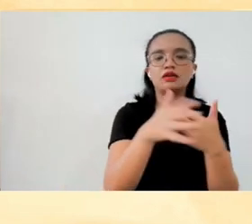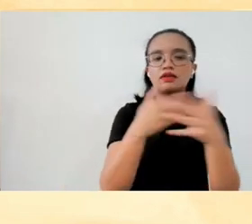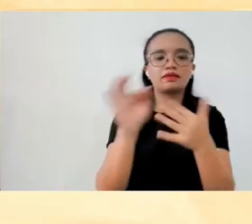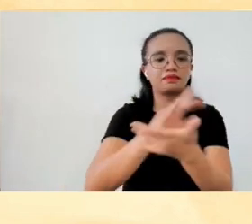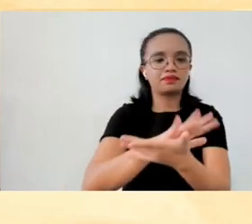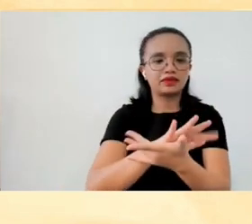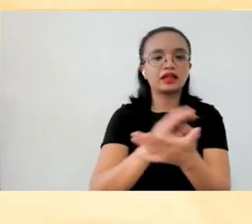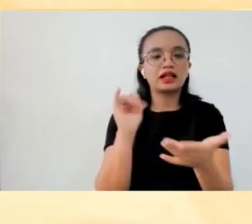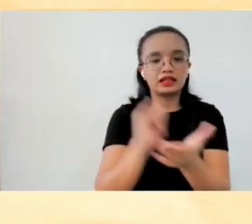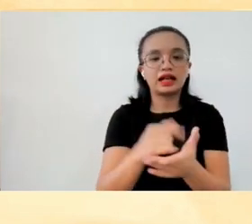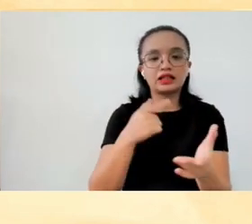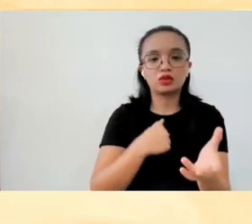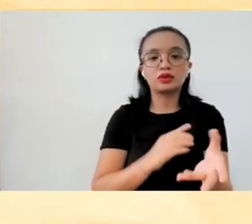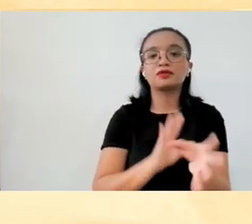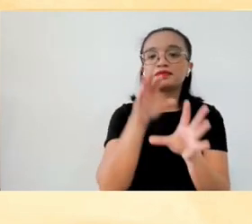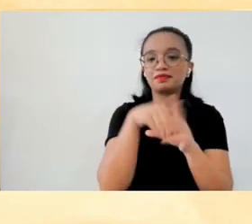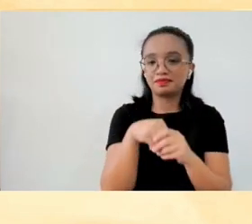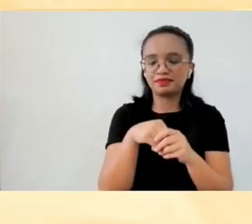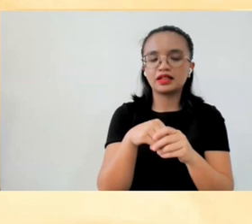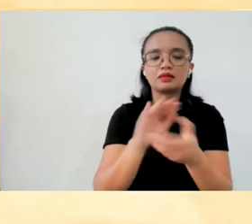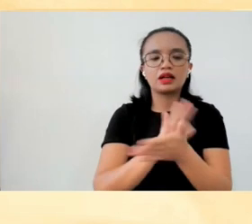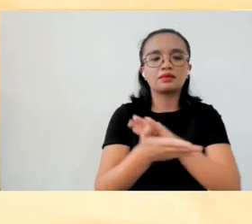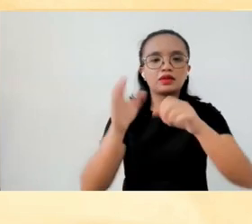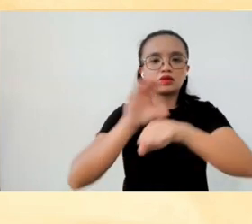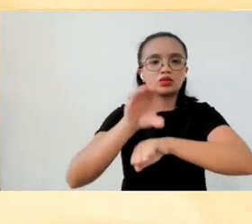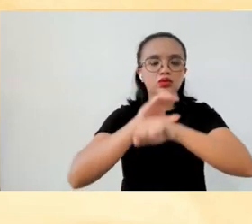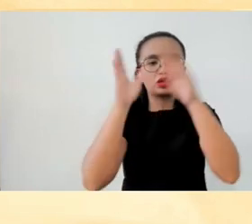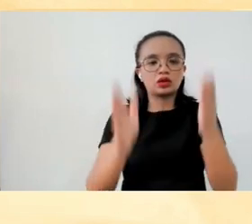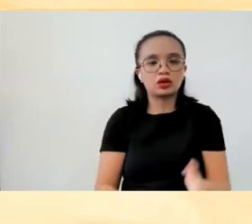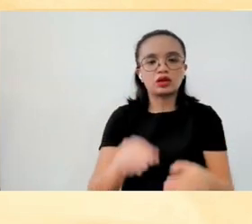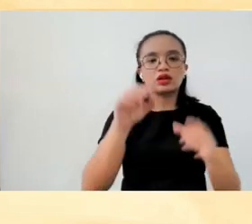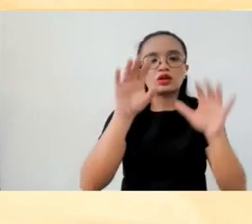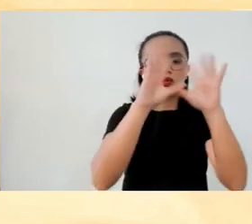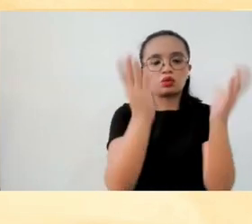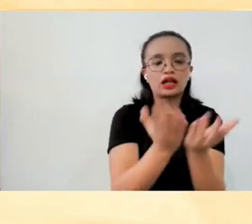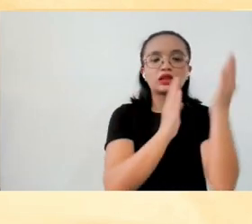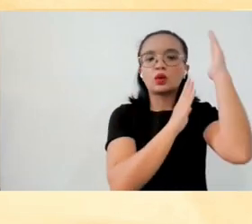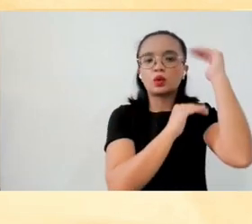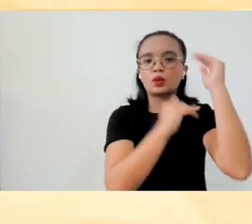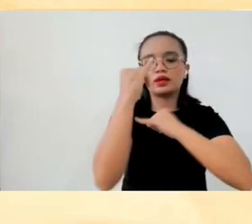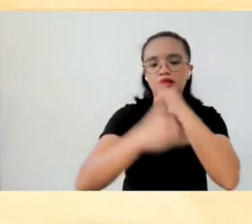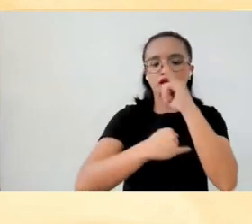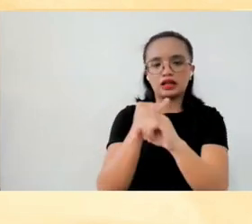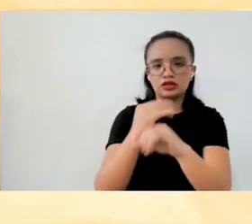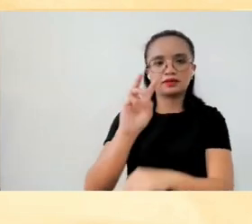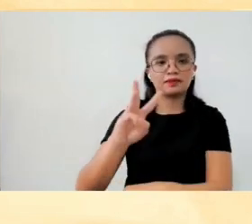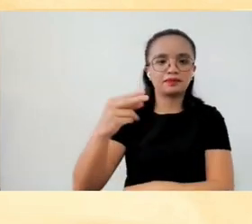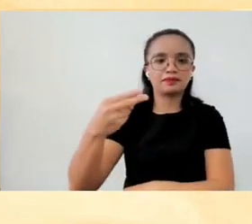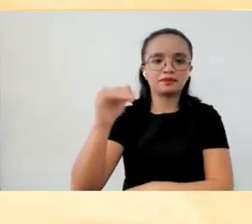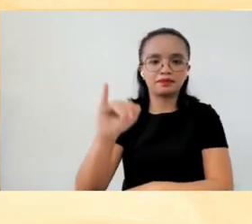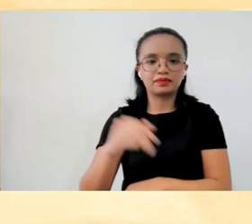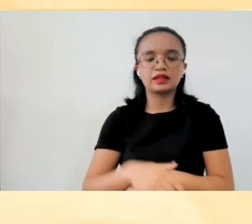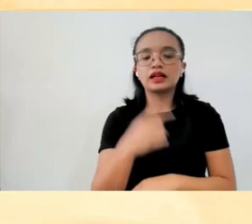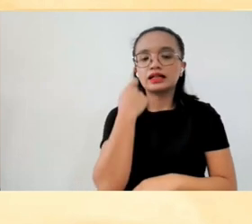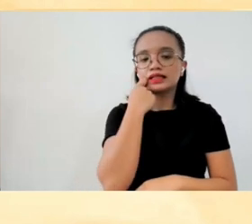am part of only as a consultant by World Hope International, and then looking into the previous studies